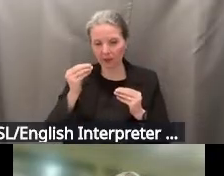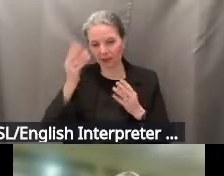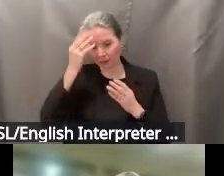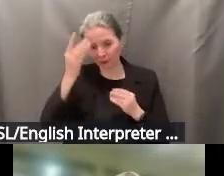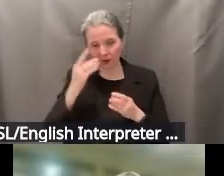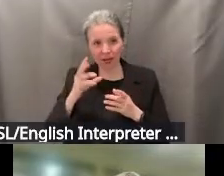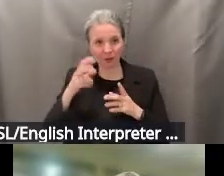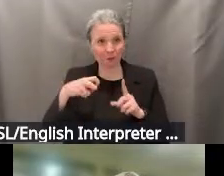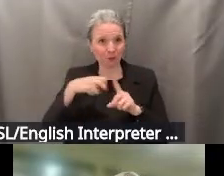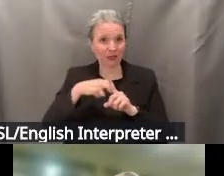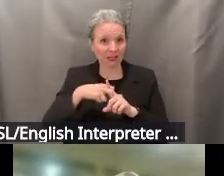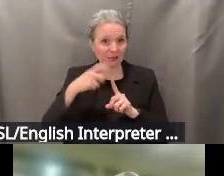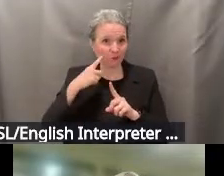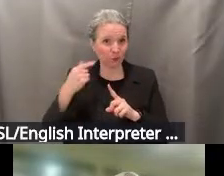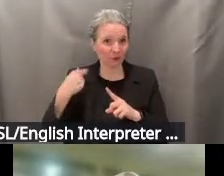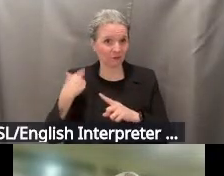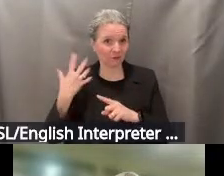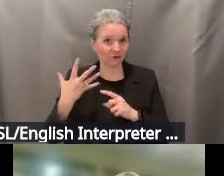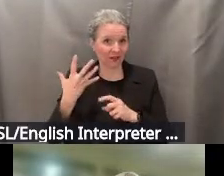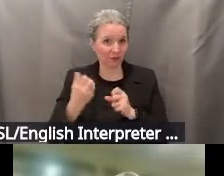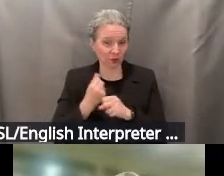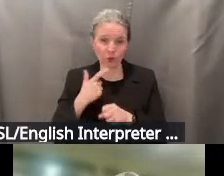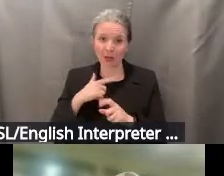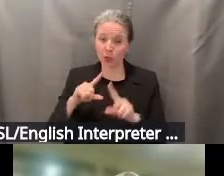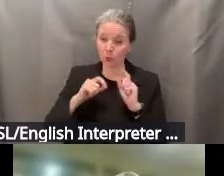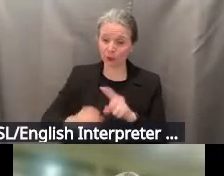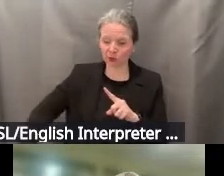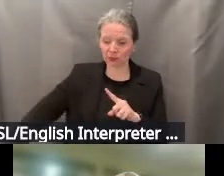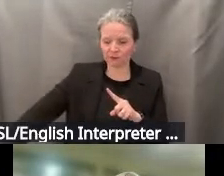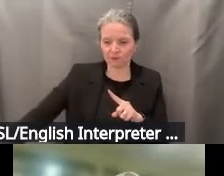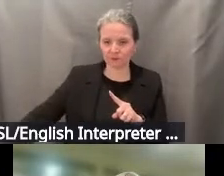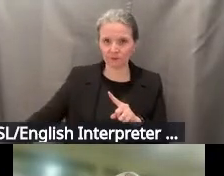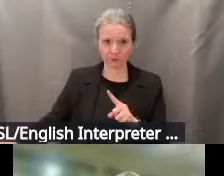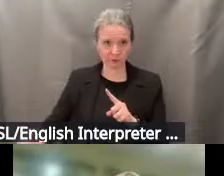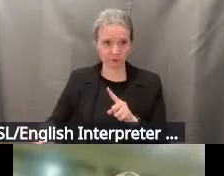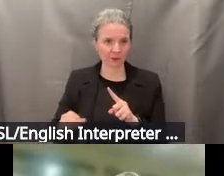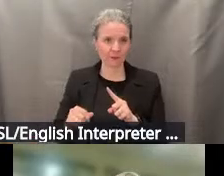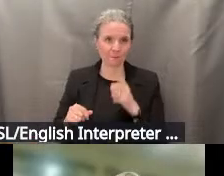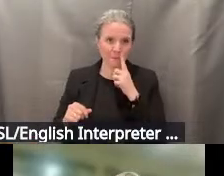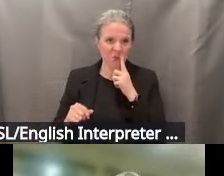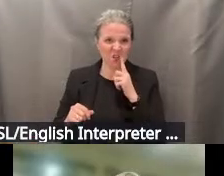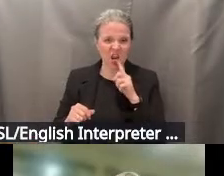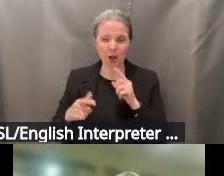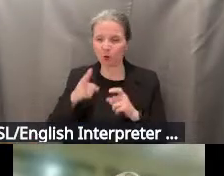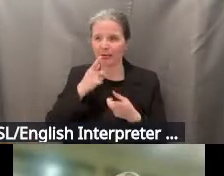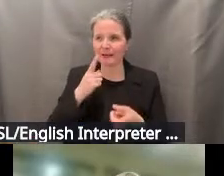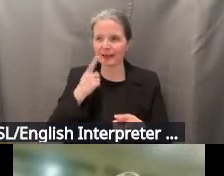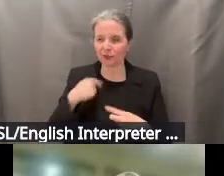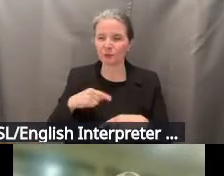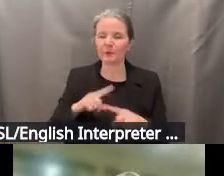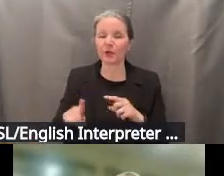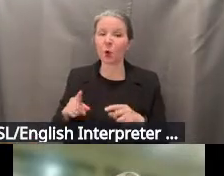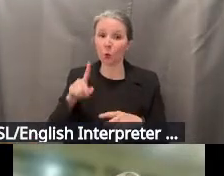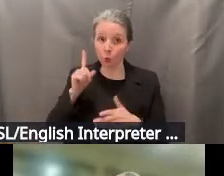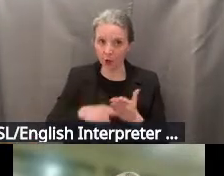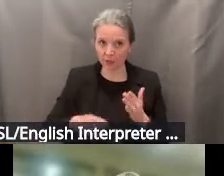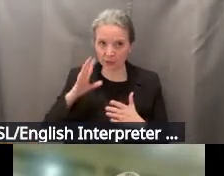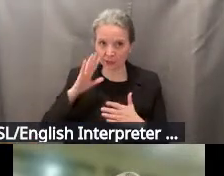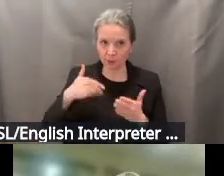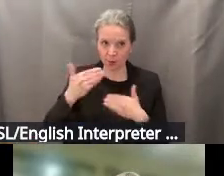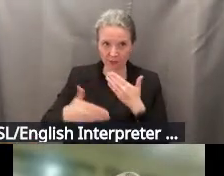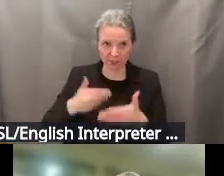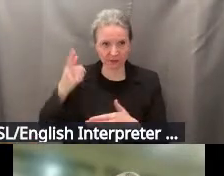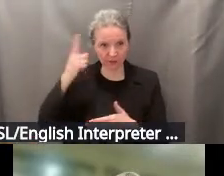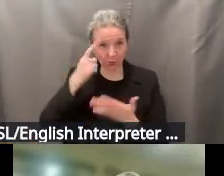many years. And so my question, I guess, is, and I don't think this is a space where I'm going to get an answer, but is like, what is going to be the process